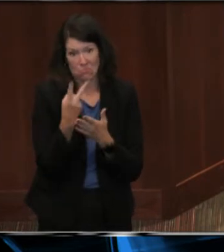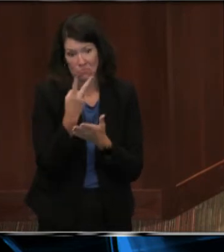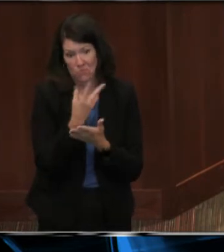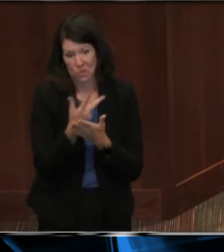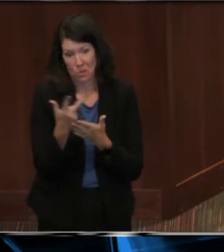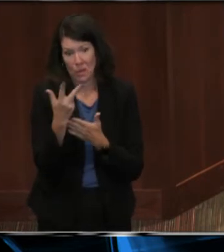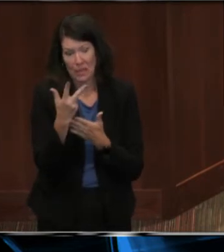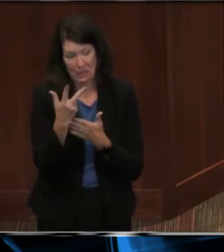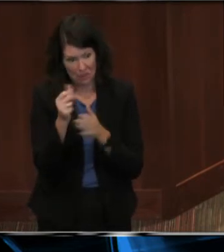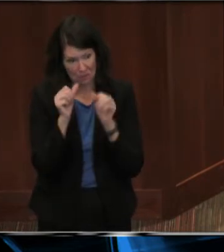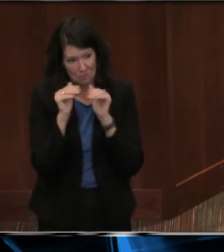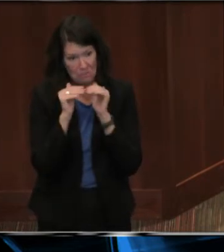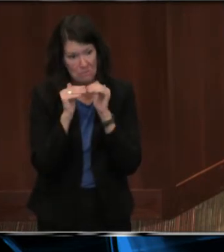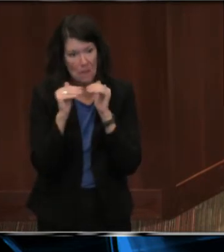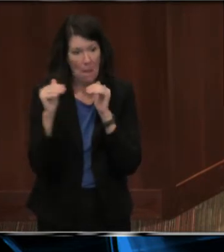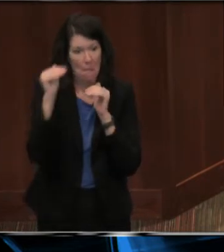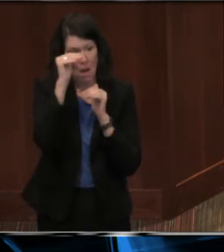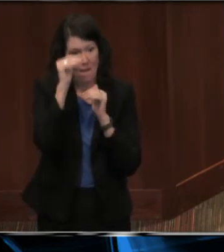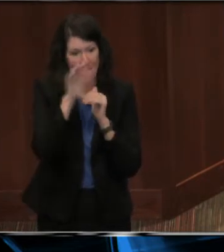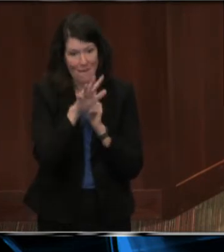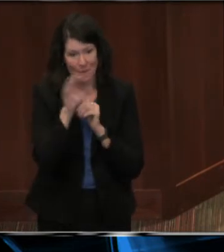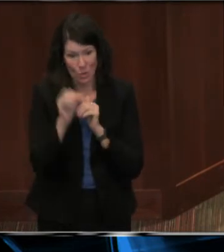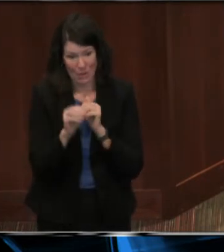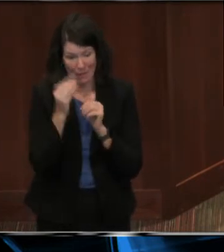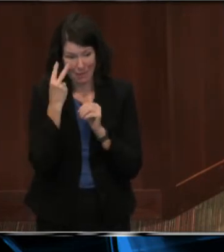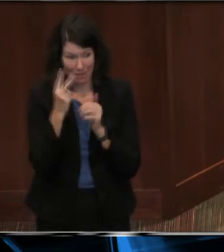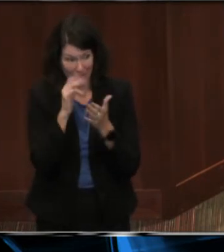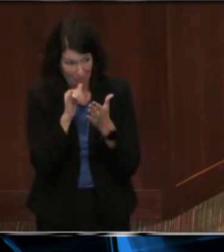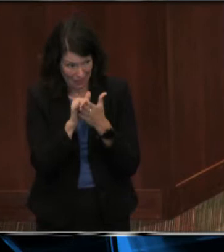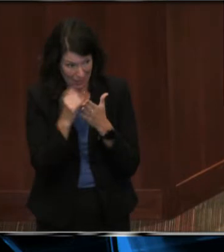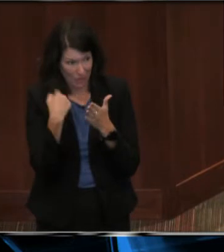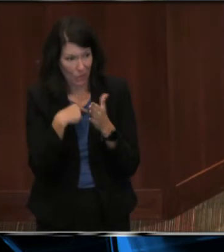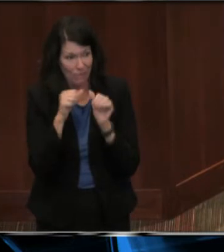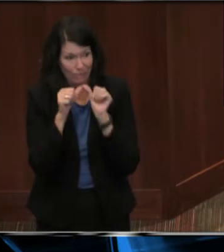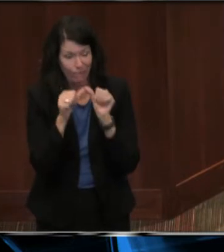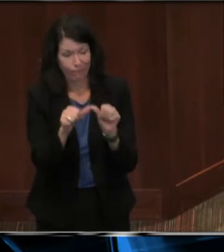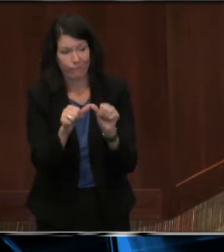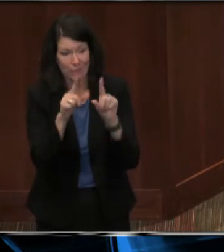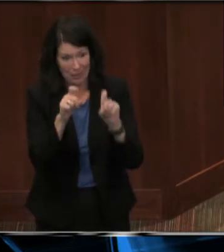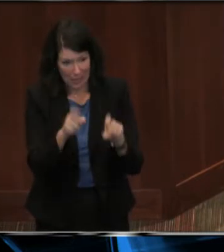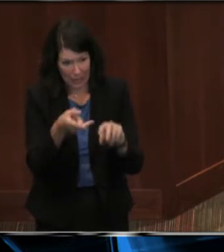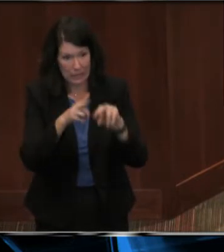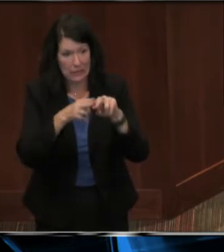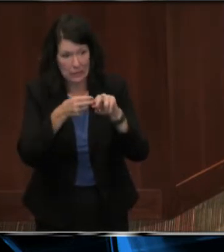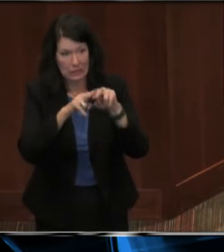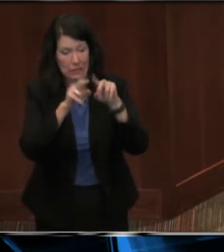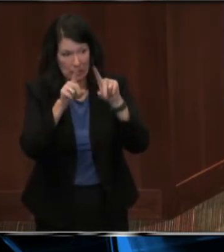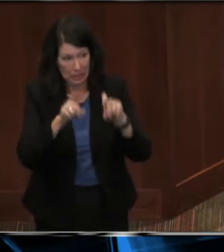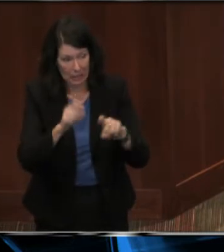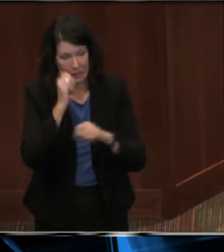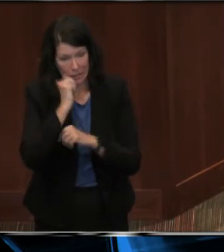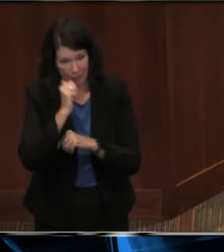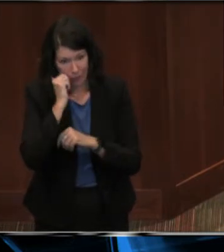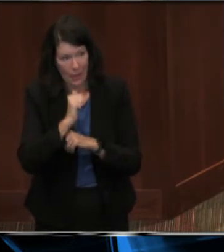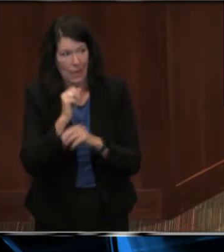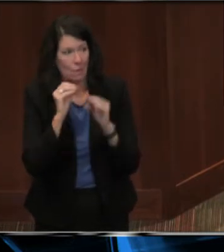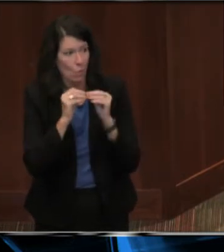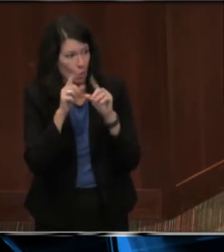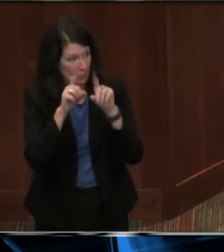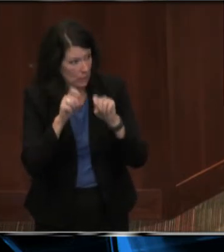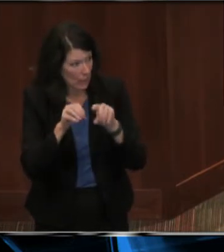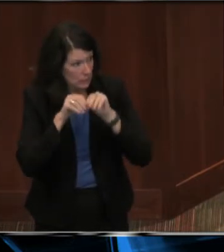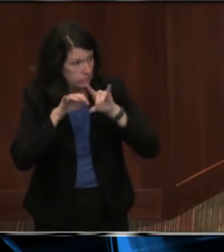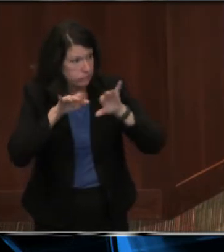that we have really been staying above that 5% rate, that we have increasing distribution in